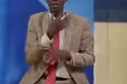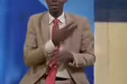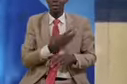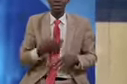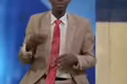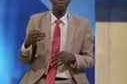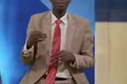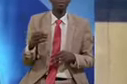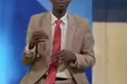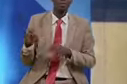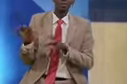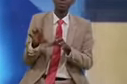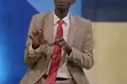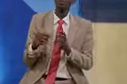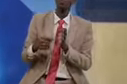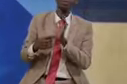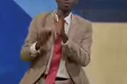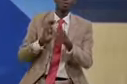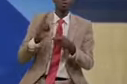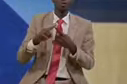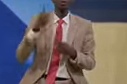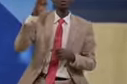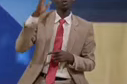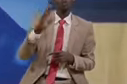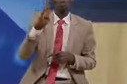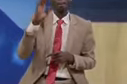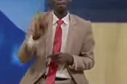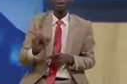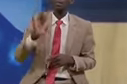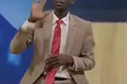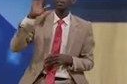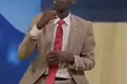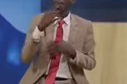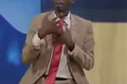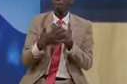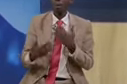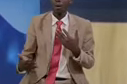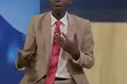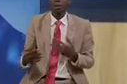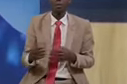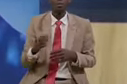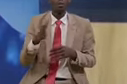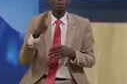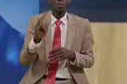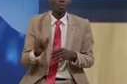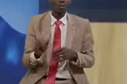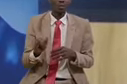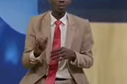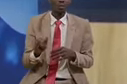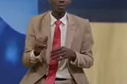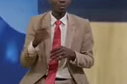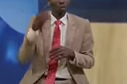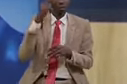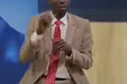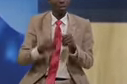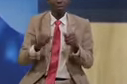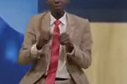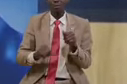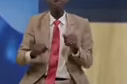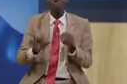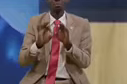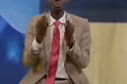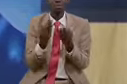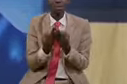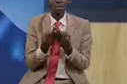to God by thy blood out of every kindred and tongue and